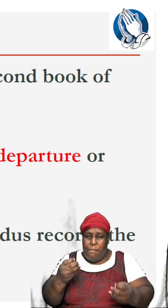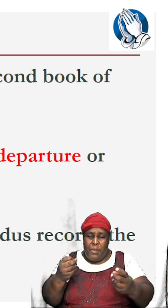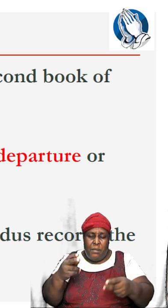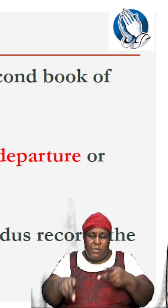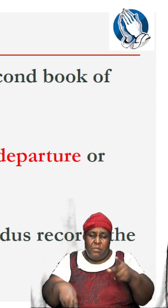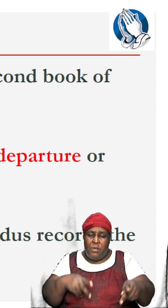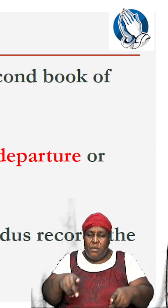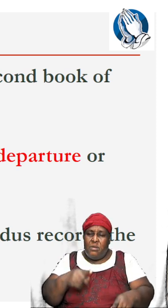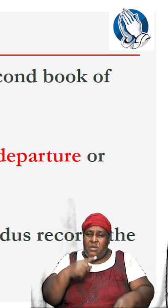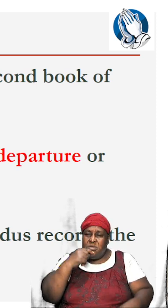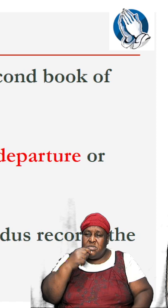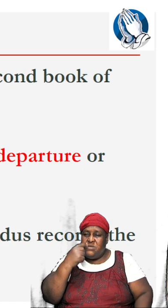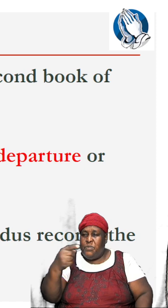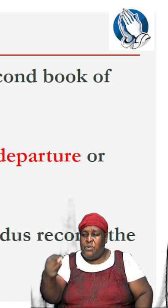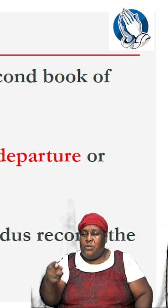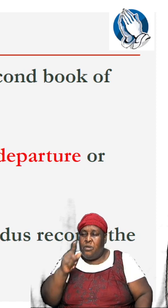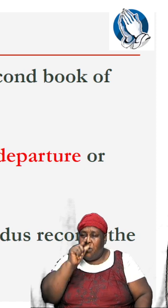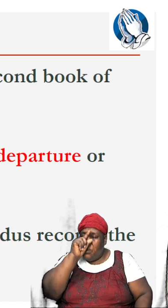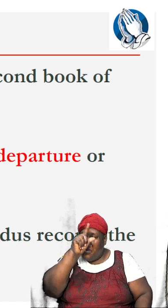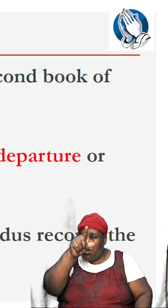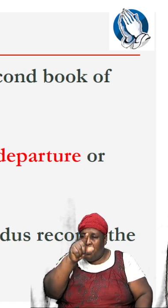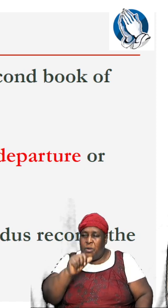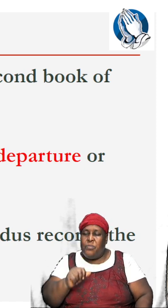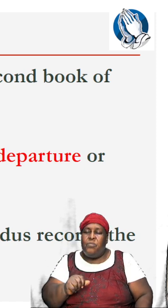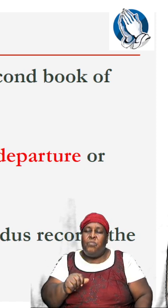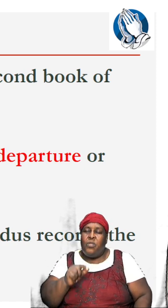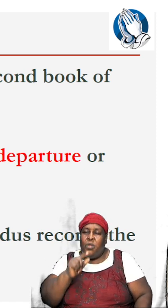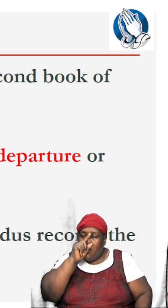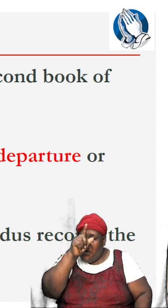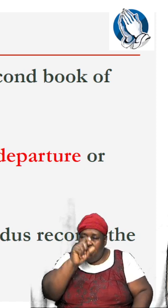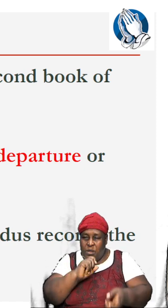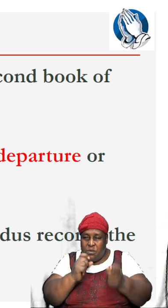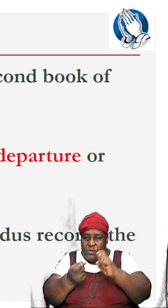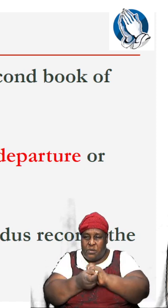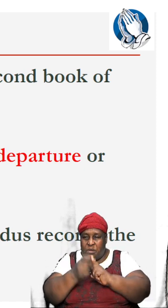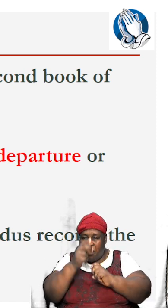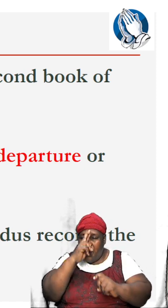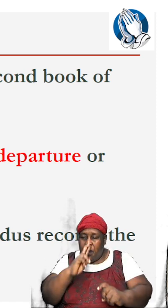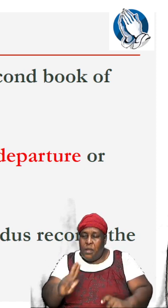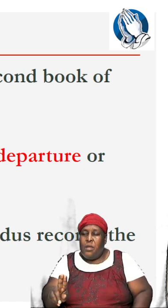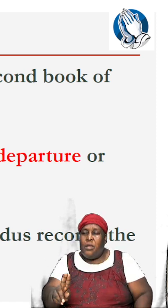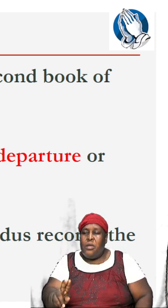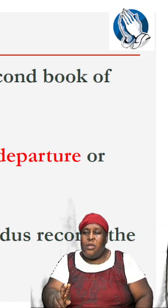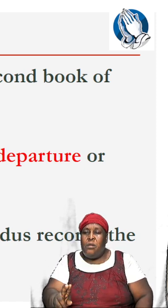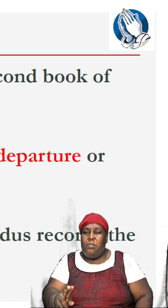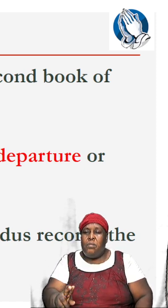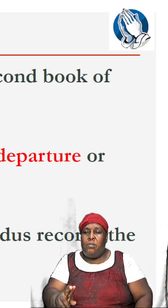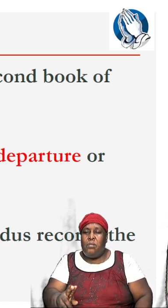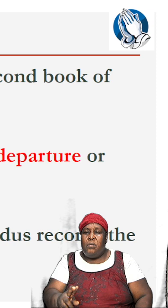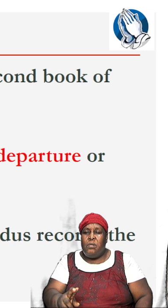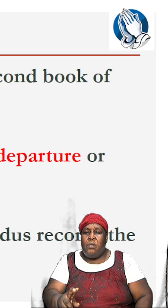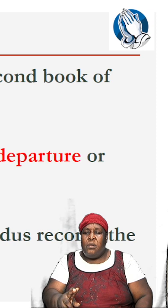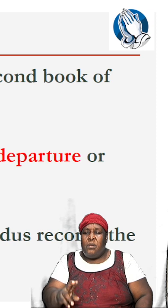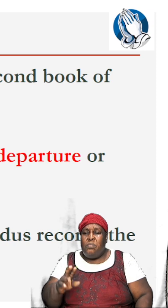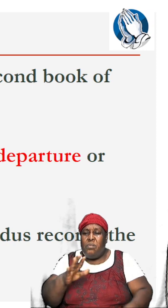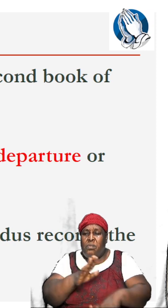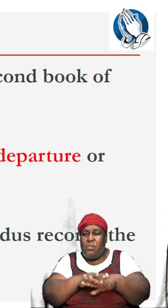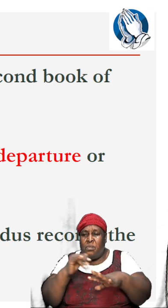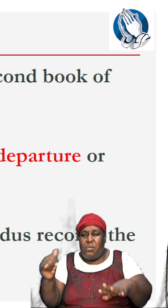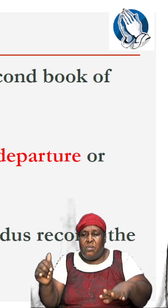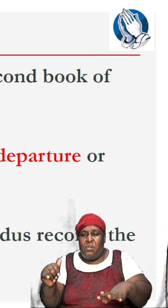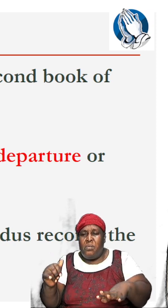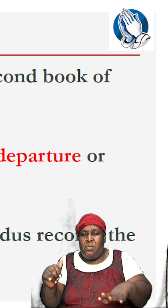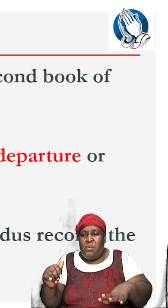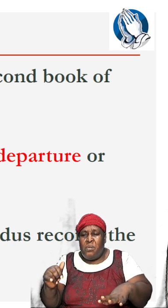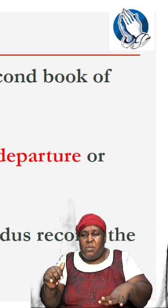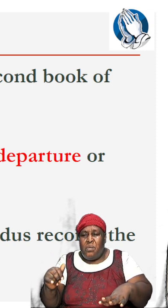Greek. All right. So the Greek translation of the Hebrew text is what we call the Septuagint. And the